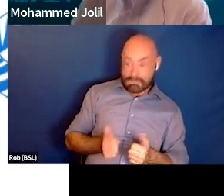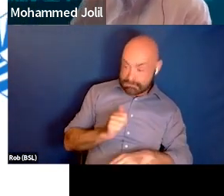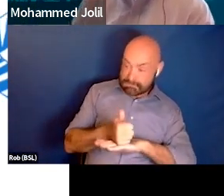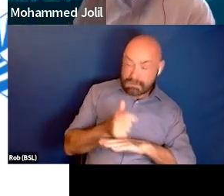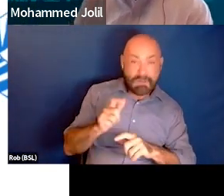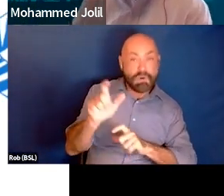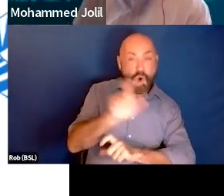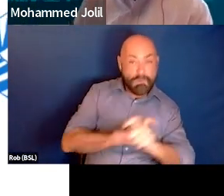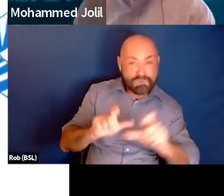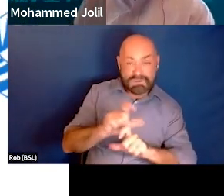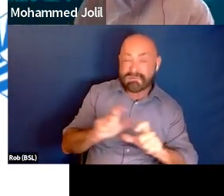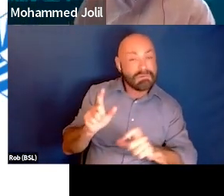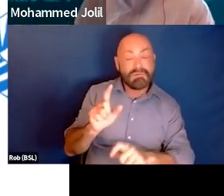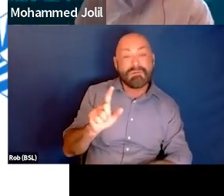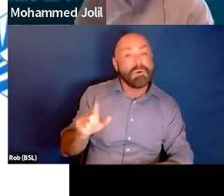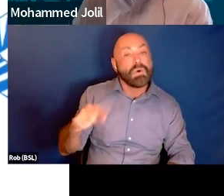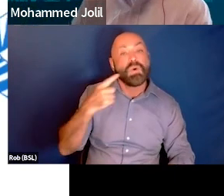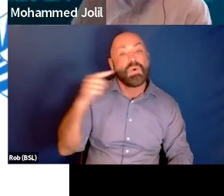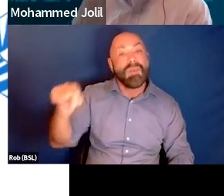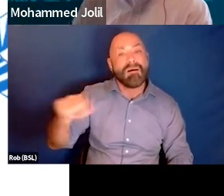just families. We got